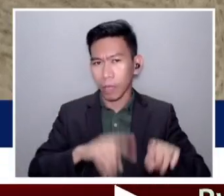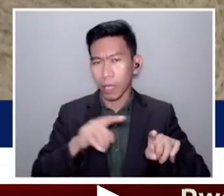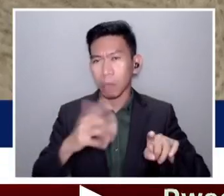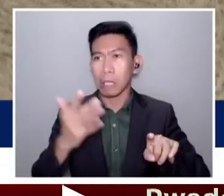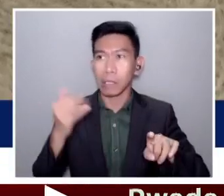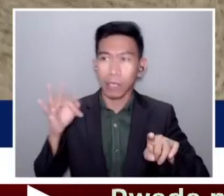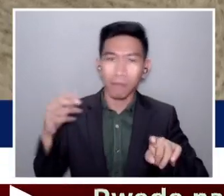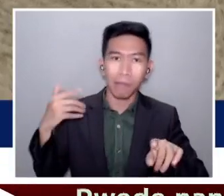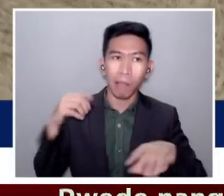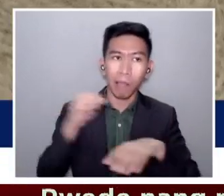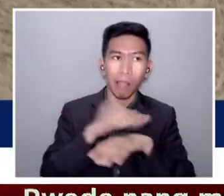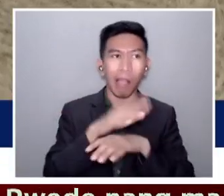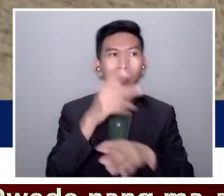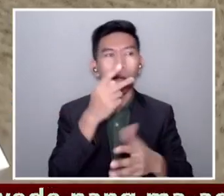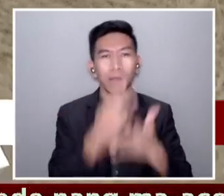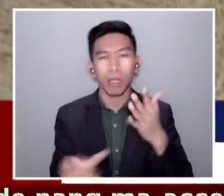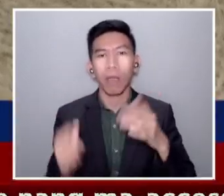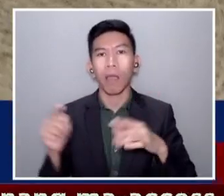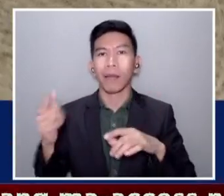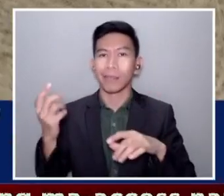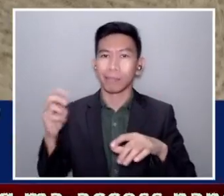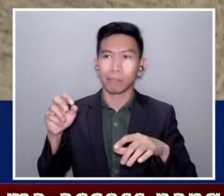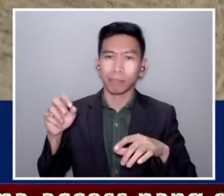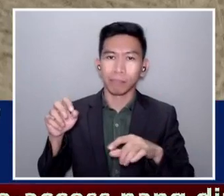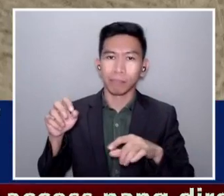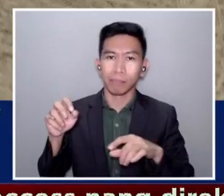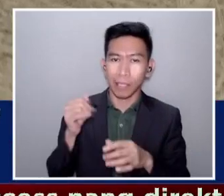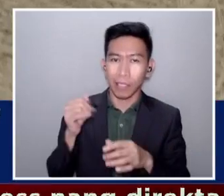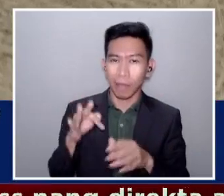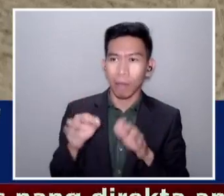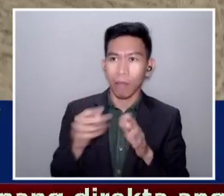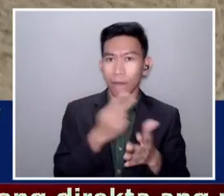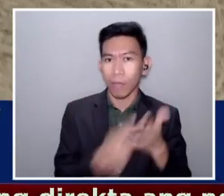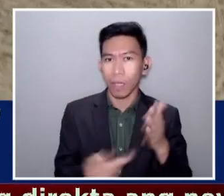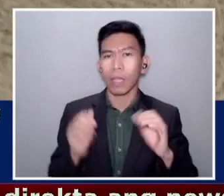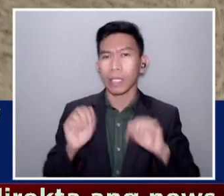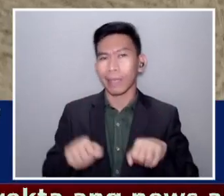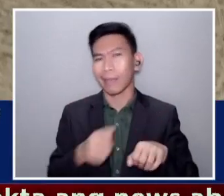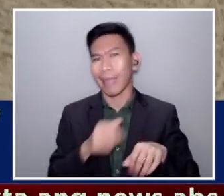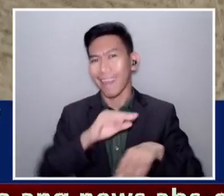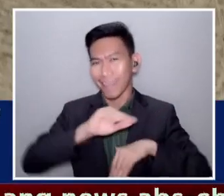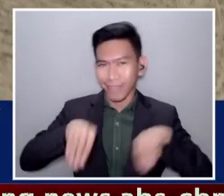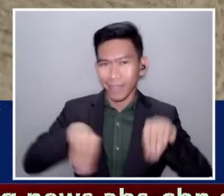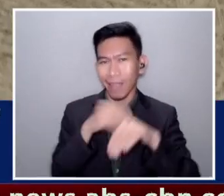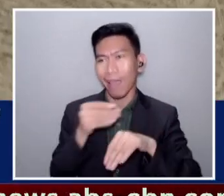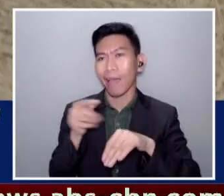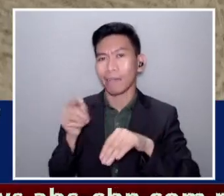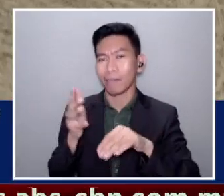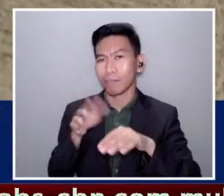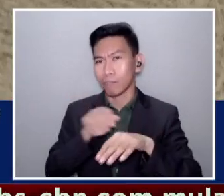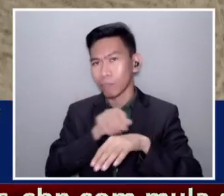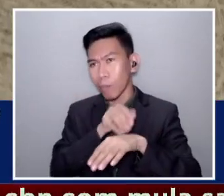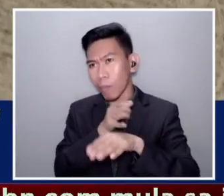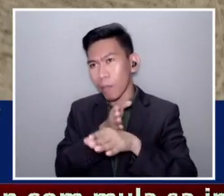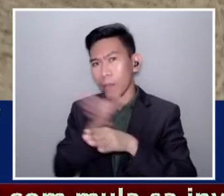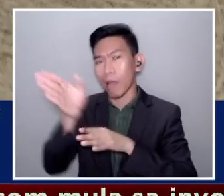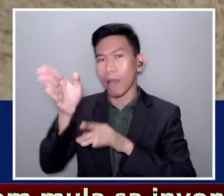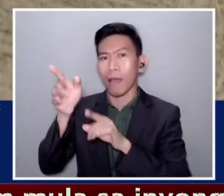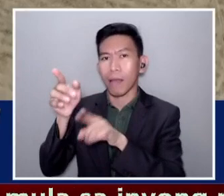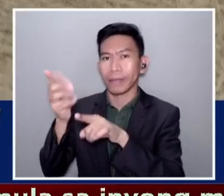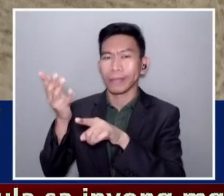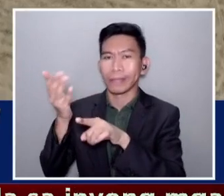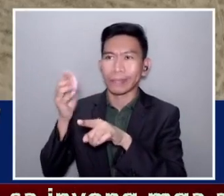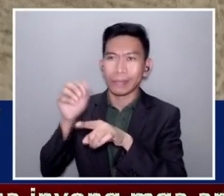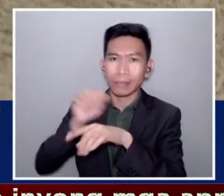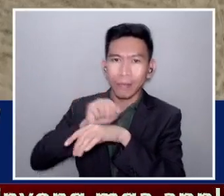courier will be able to address the other packages to be sent. So kumbaga may sariling pila yung ibang packages that will have to